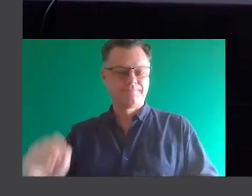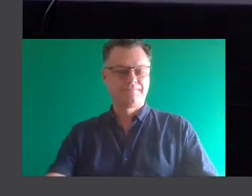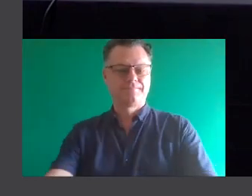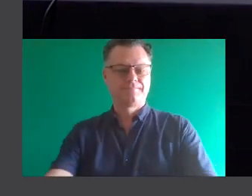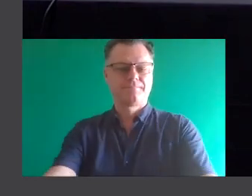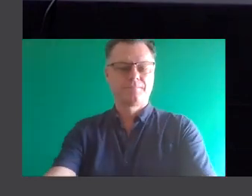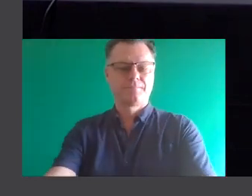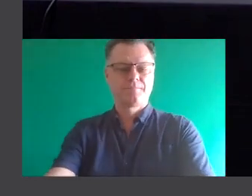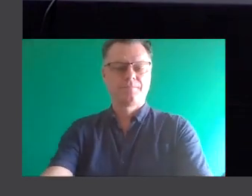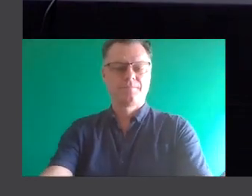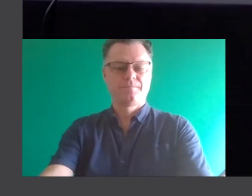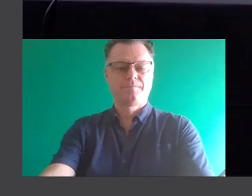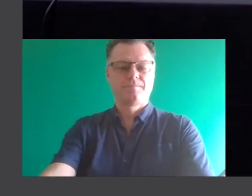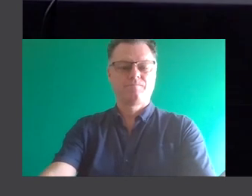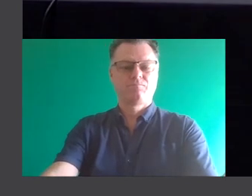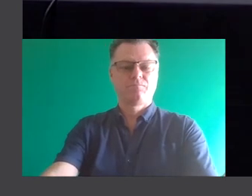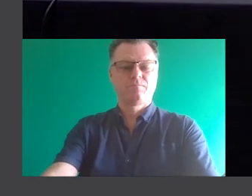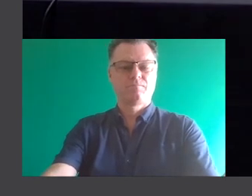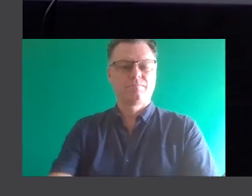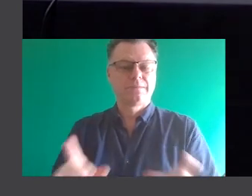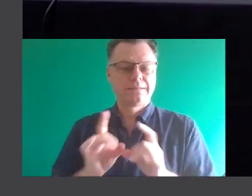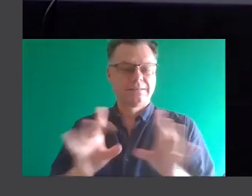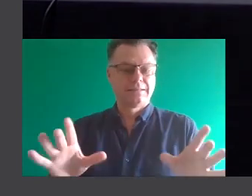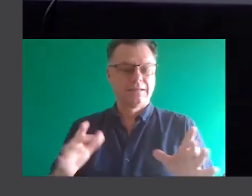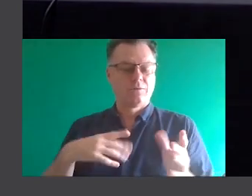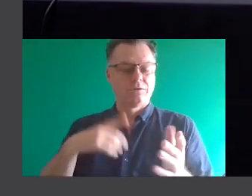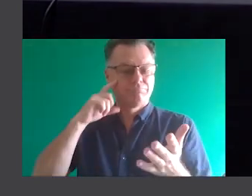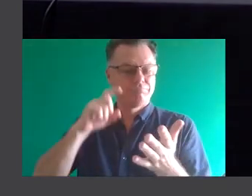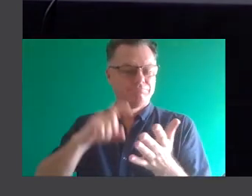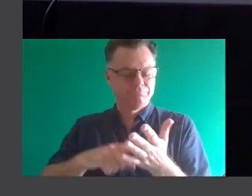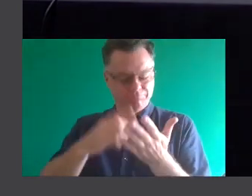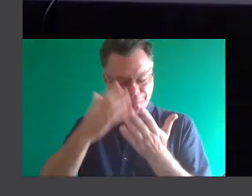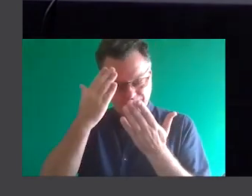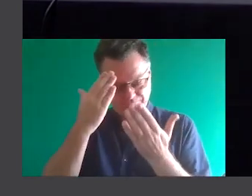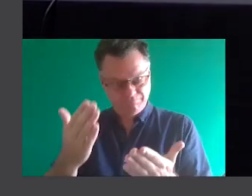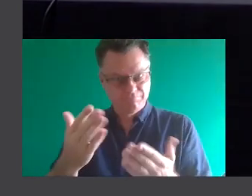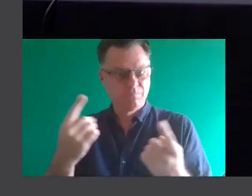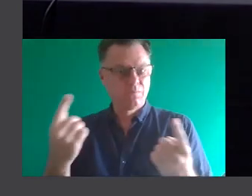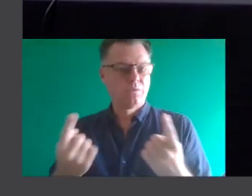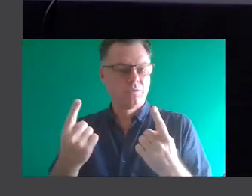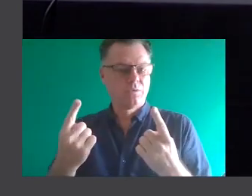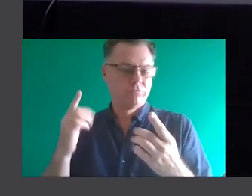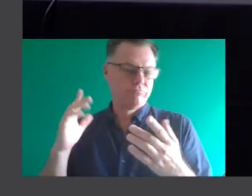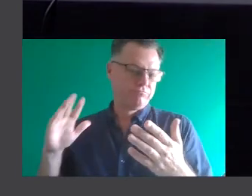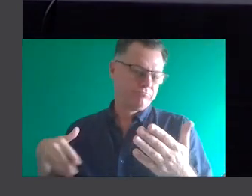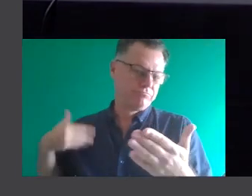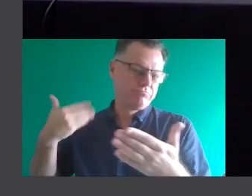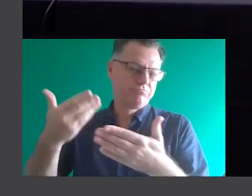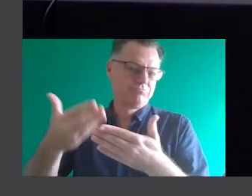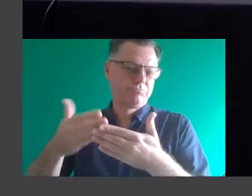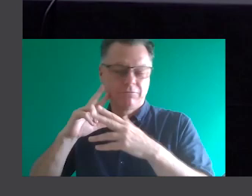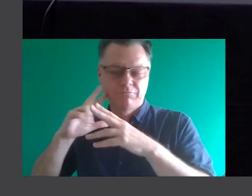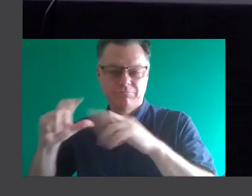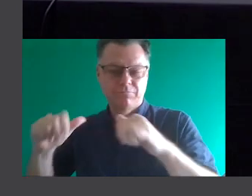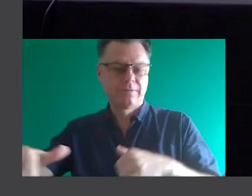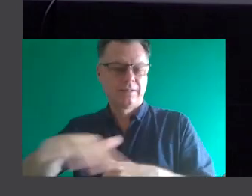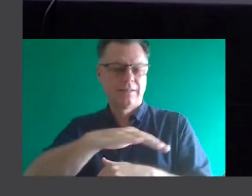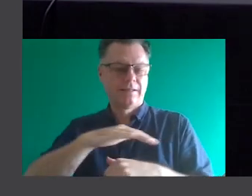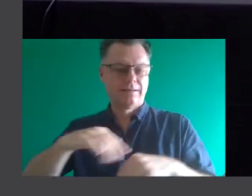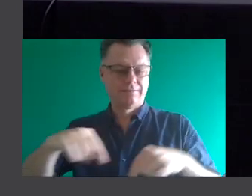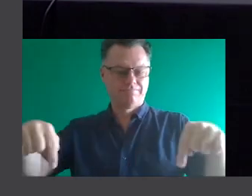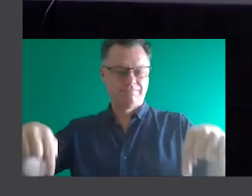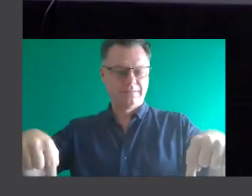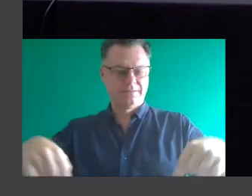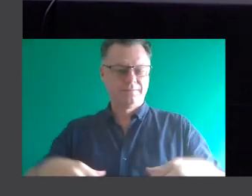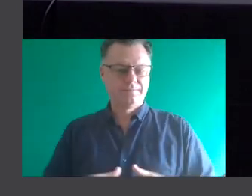today to be facilitating this event. To begin today's event, I'd like to acknowledge and pay respect to